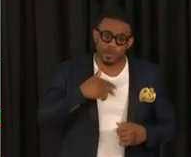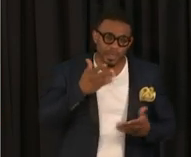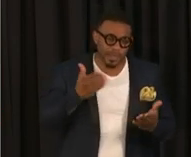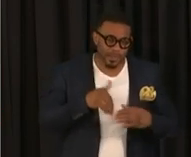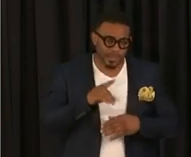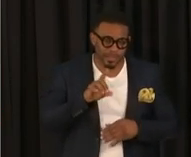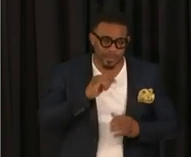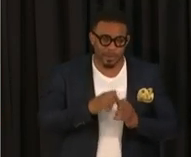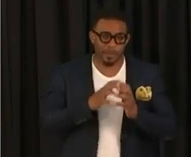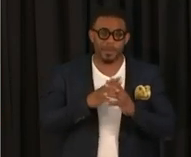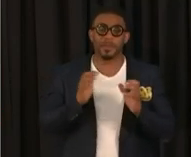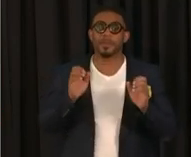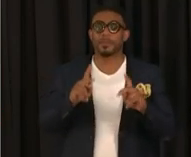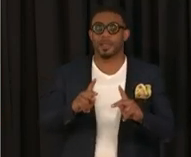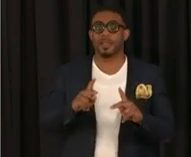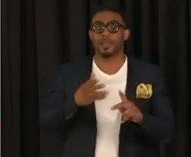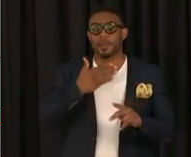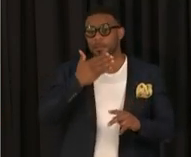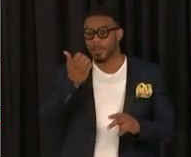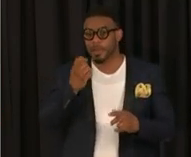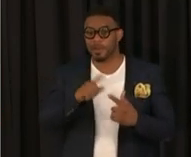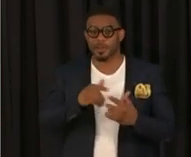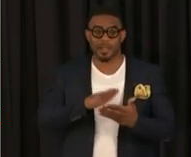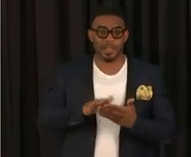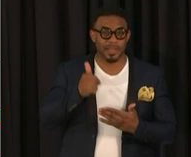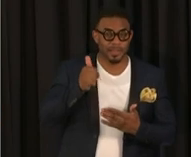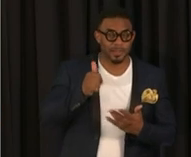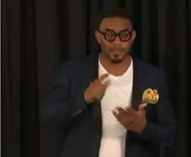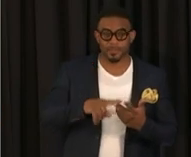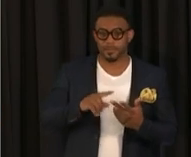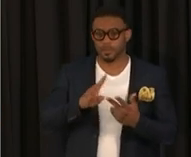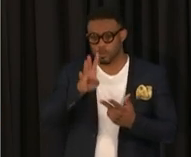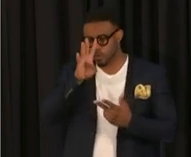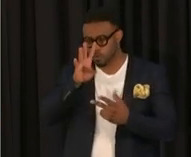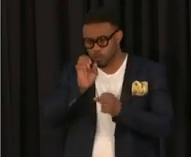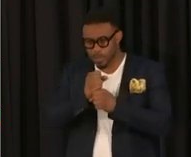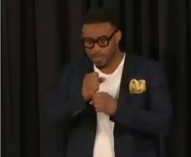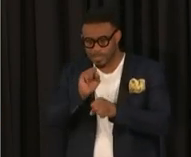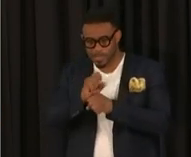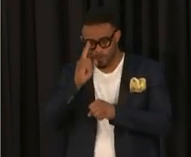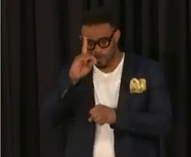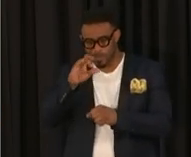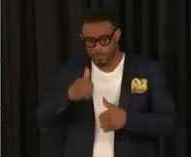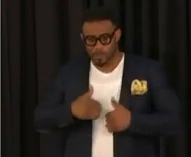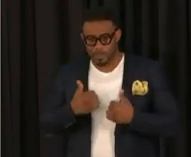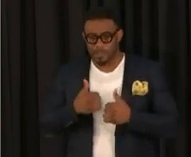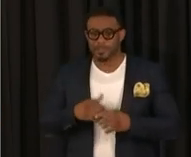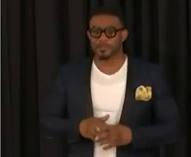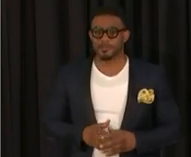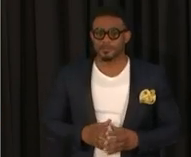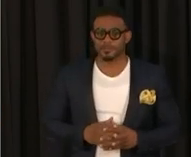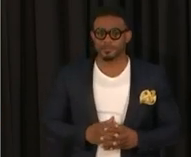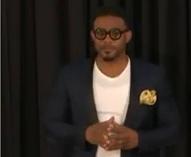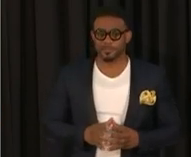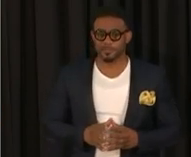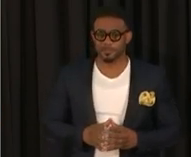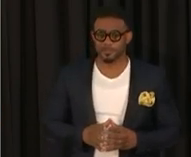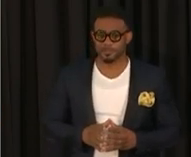sure that we here in DC are building back better, cleaner, and creating jobs for DC residents in the meantime.